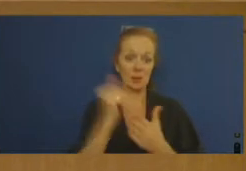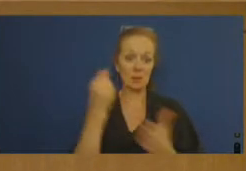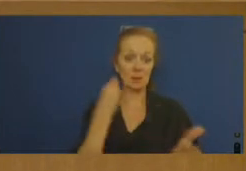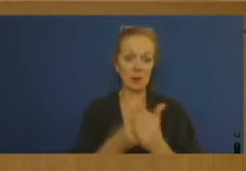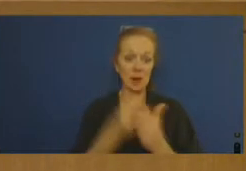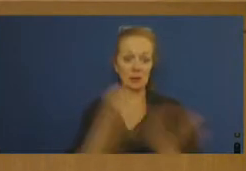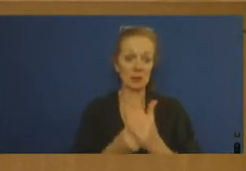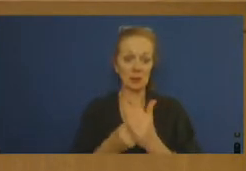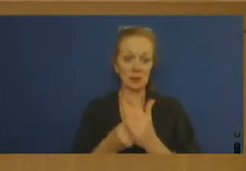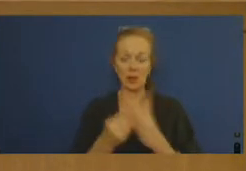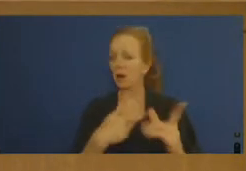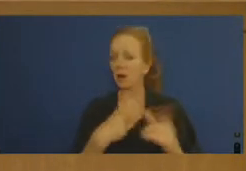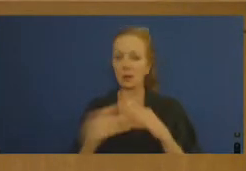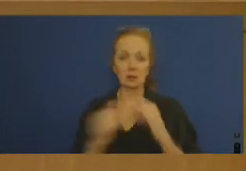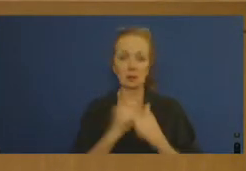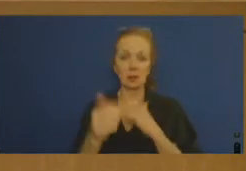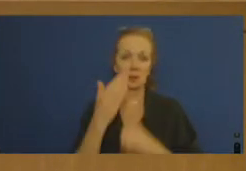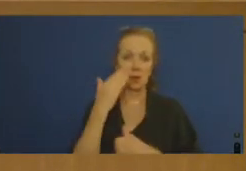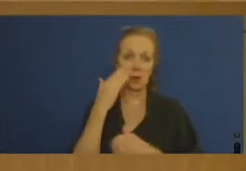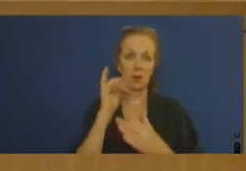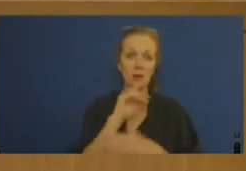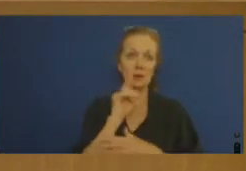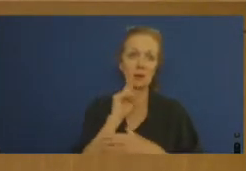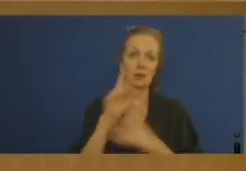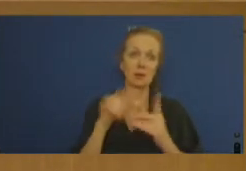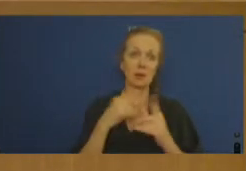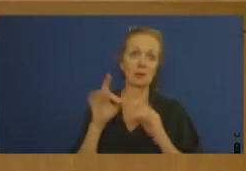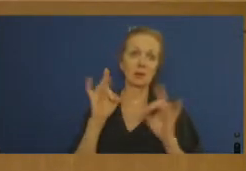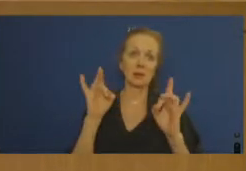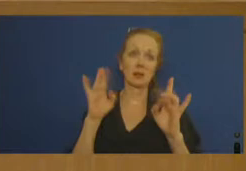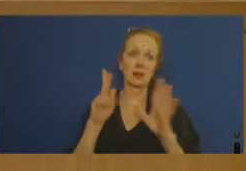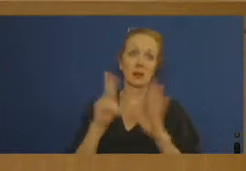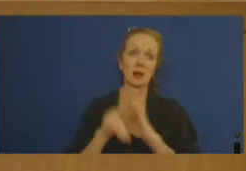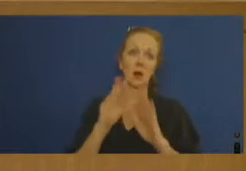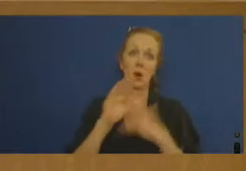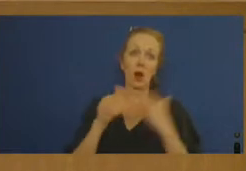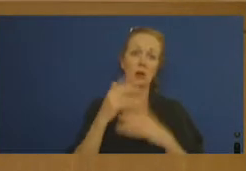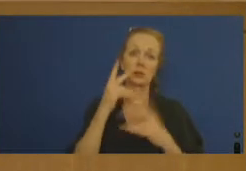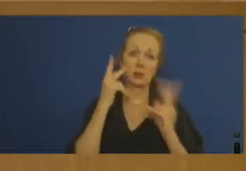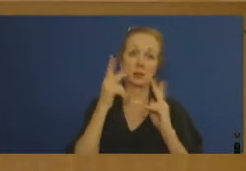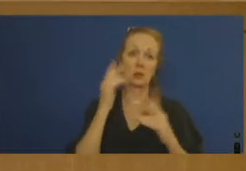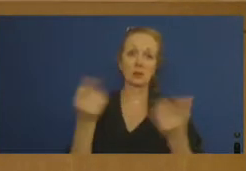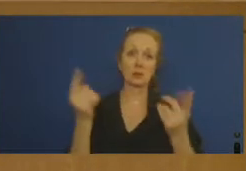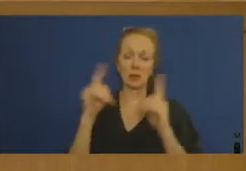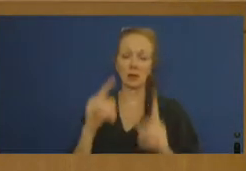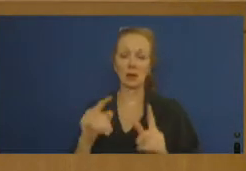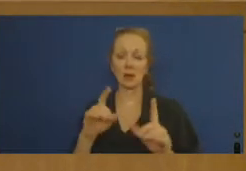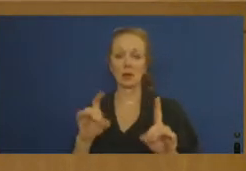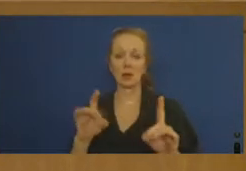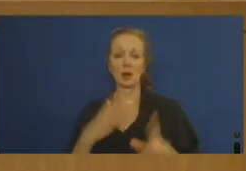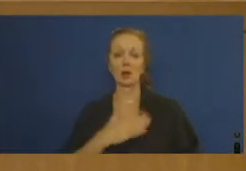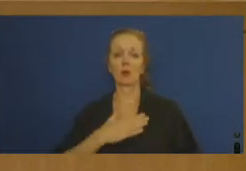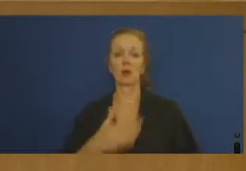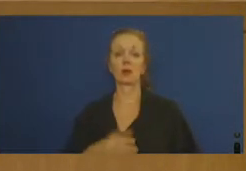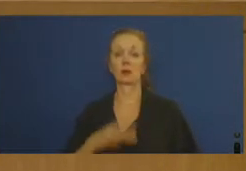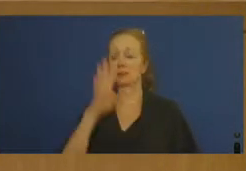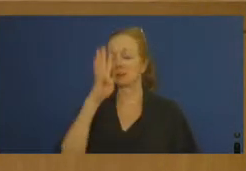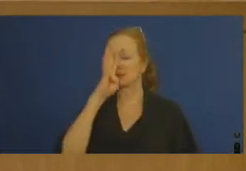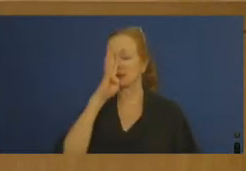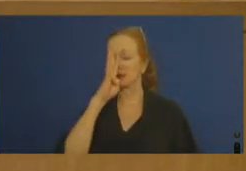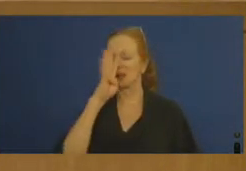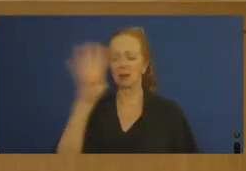brutal genocide for you to know that it is a genocide. We all see what is happening, and your willful ignorance is not an